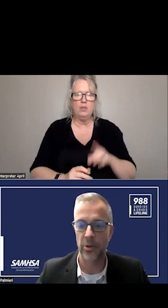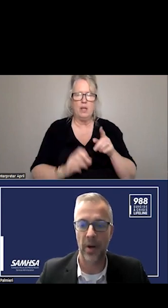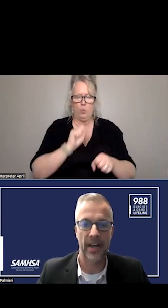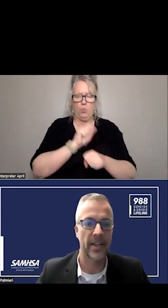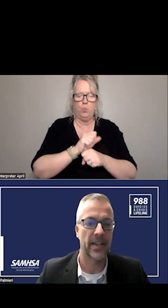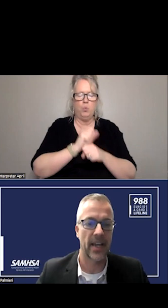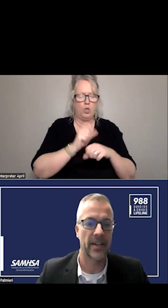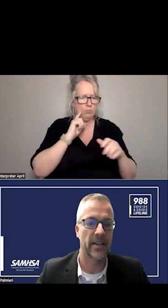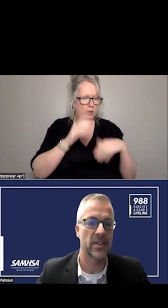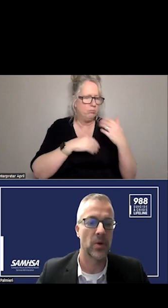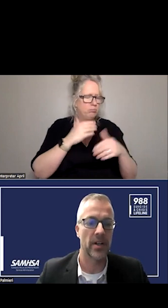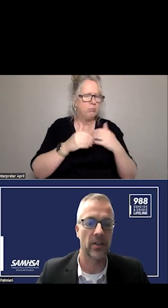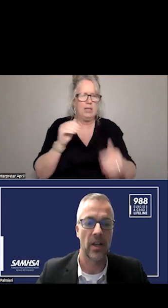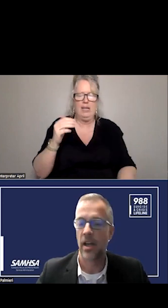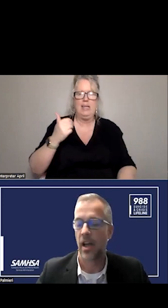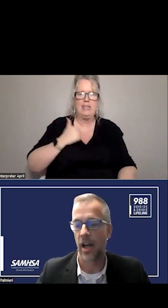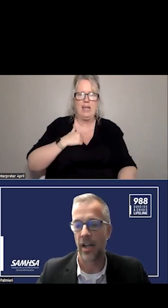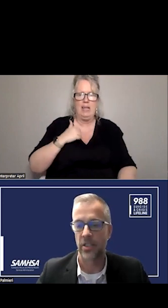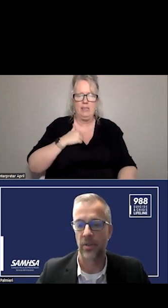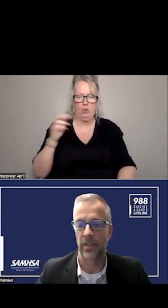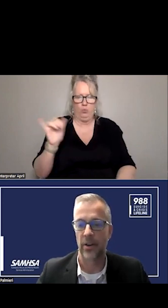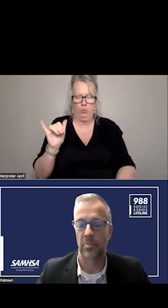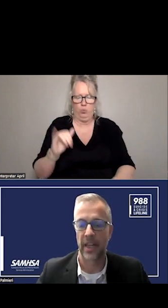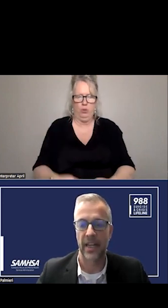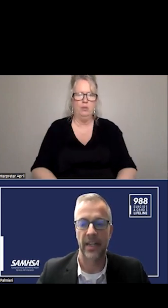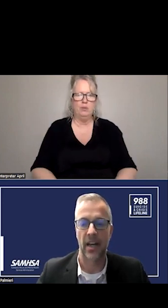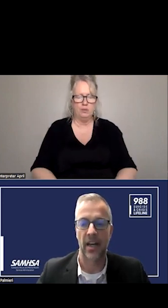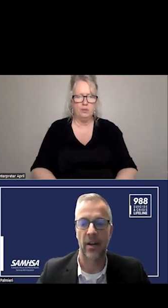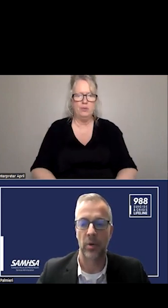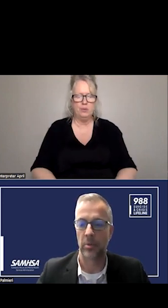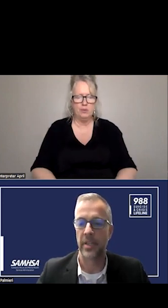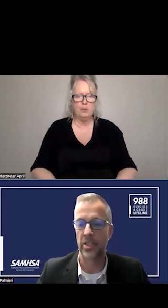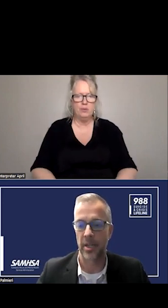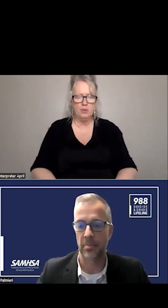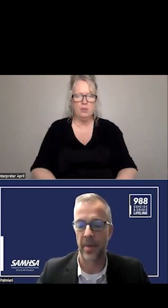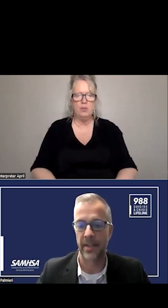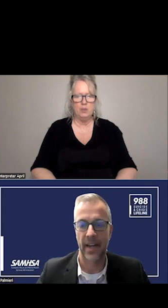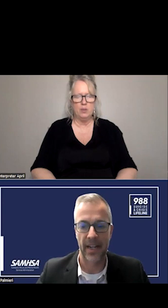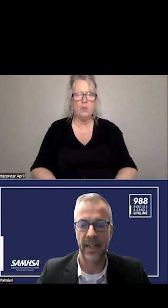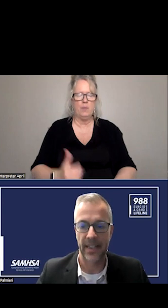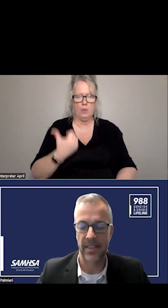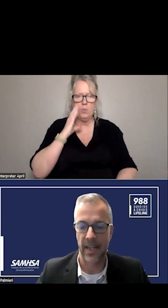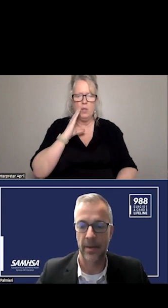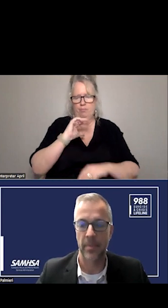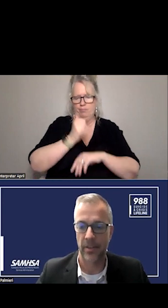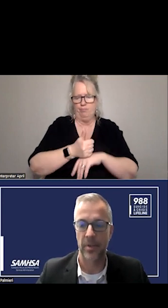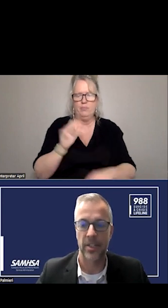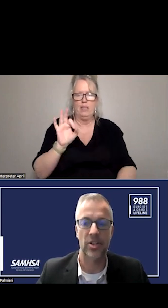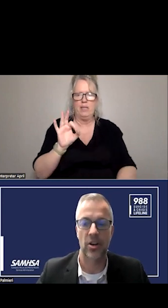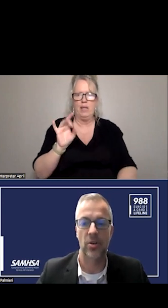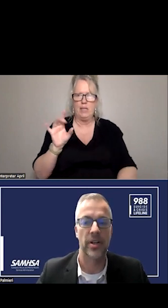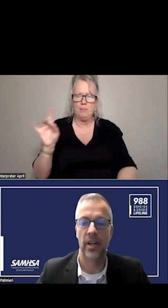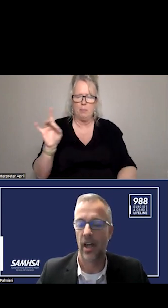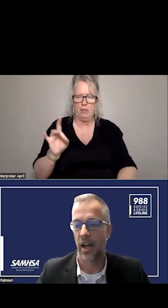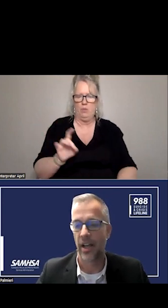well underway in Canada as well, so that their plan will be to implement 988, the same